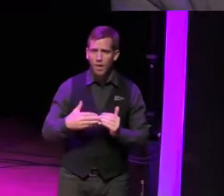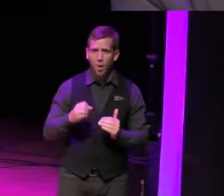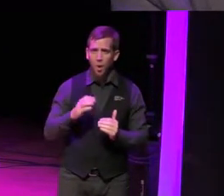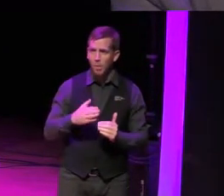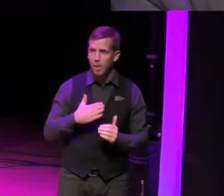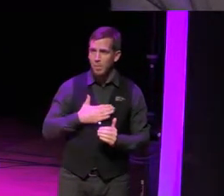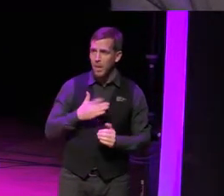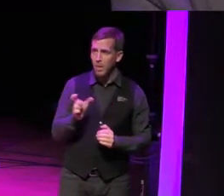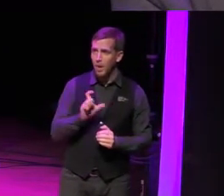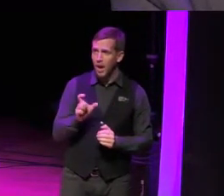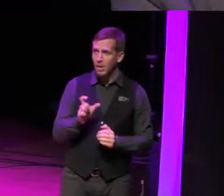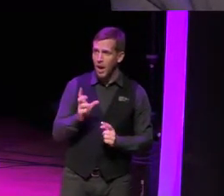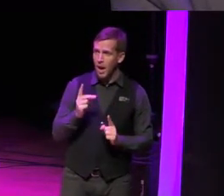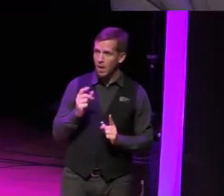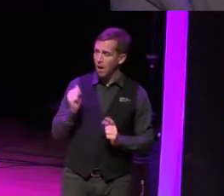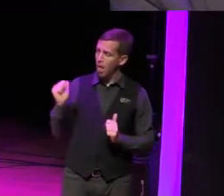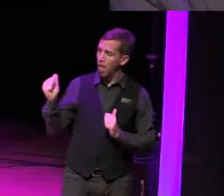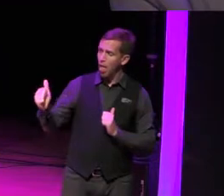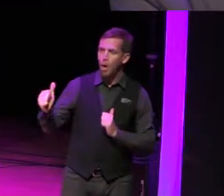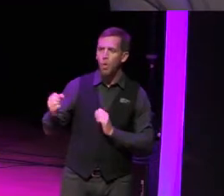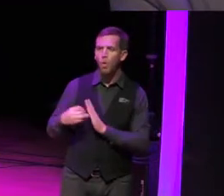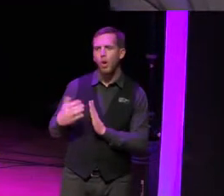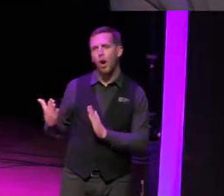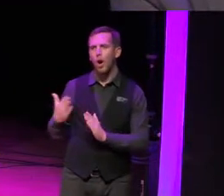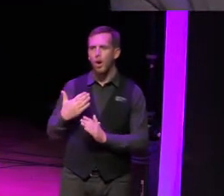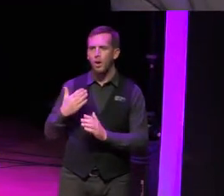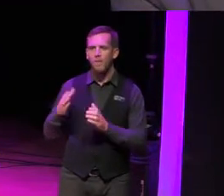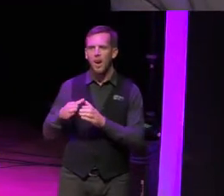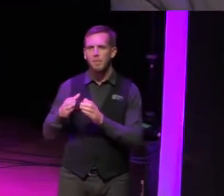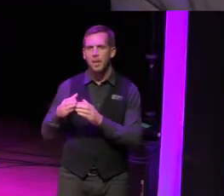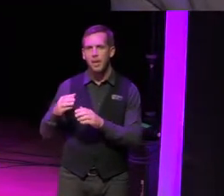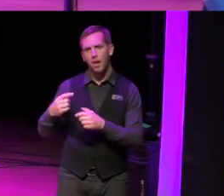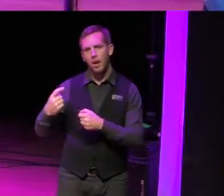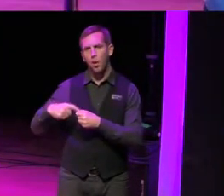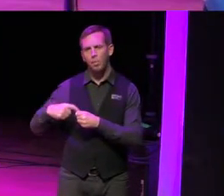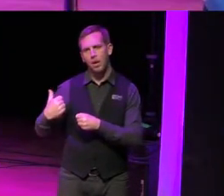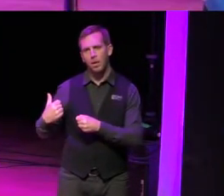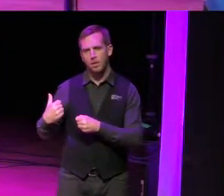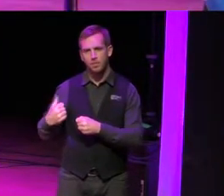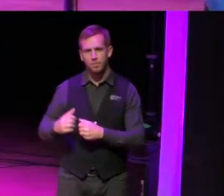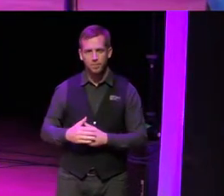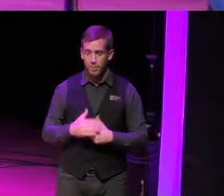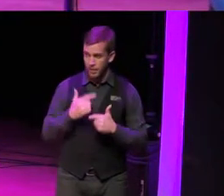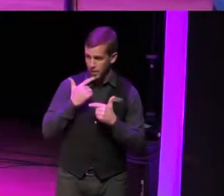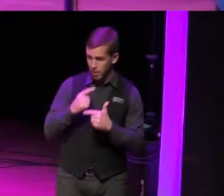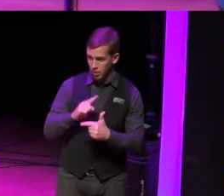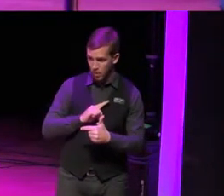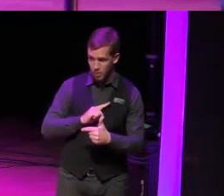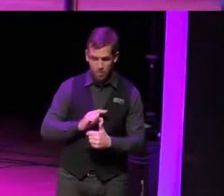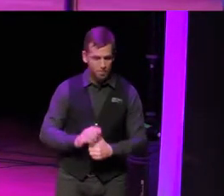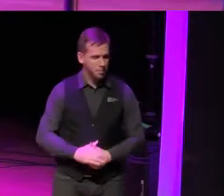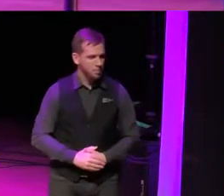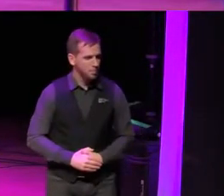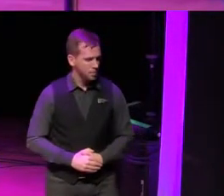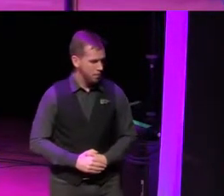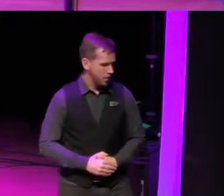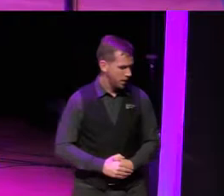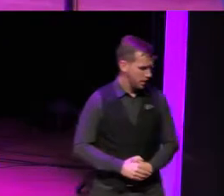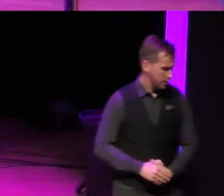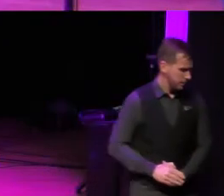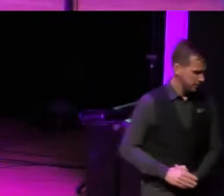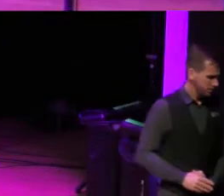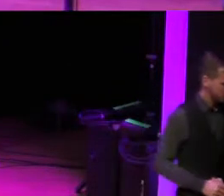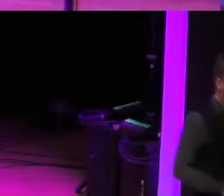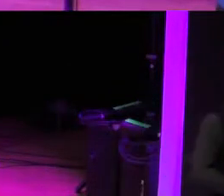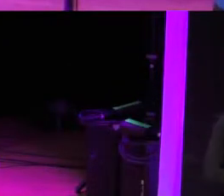opportunity is going to go to someone who is connected? Thank you. Thank you so much, Thuli, for giving us some background.